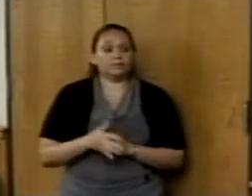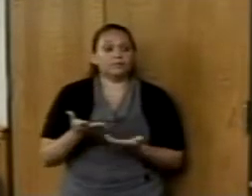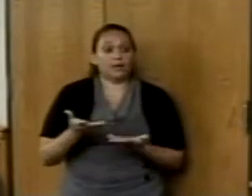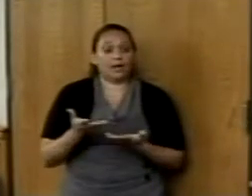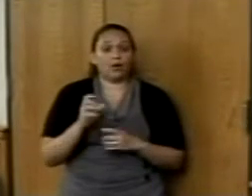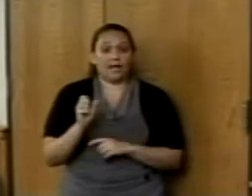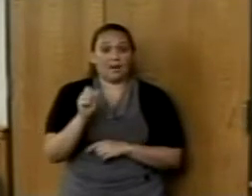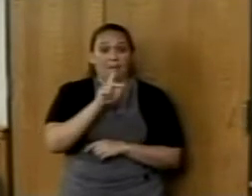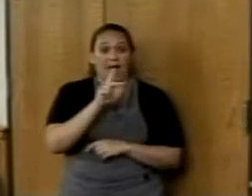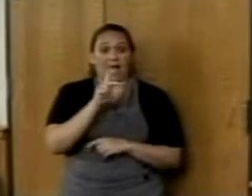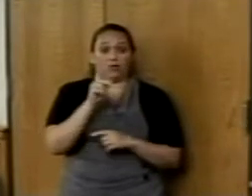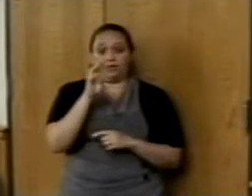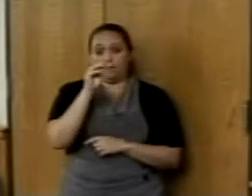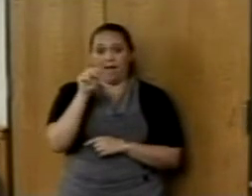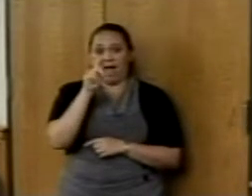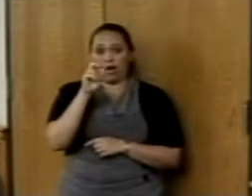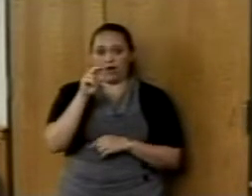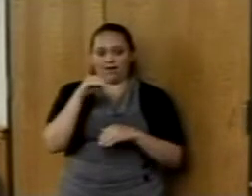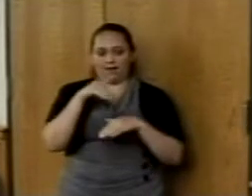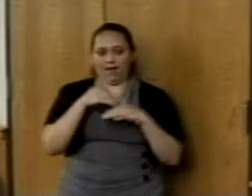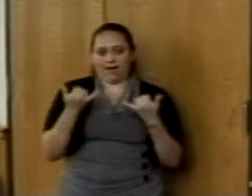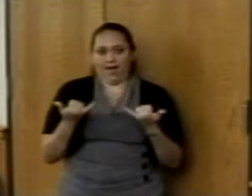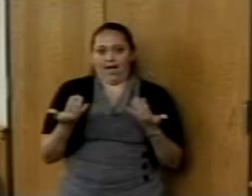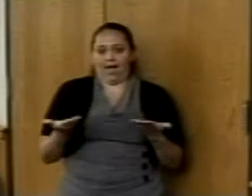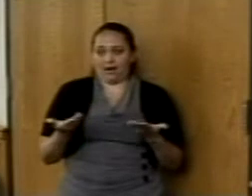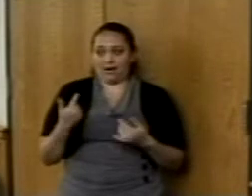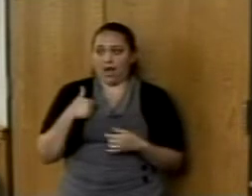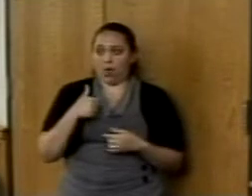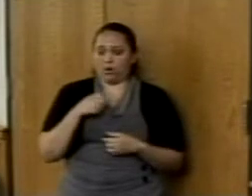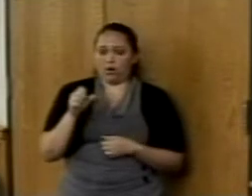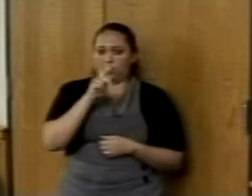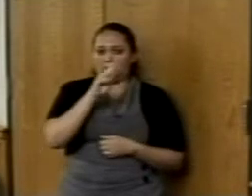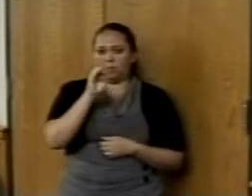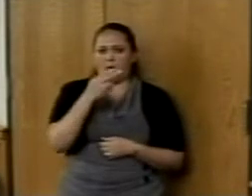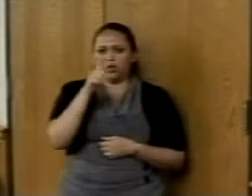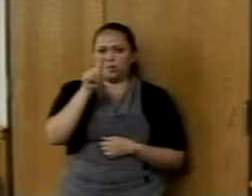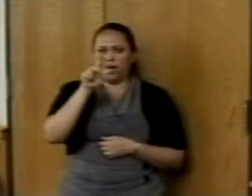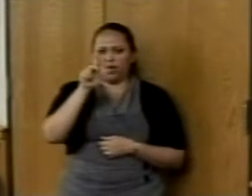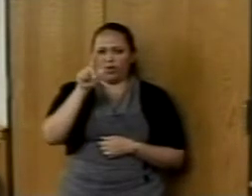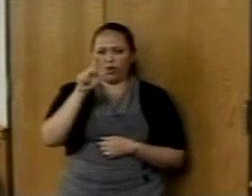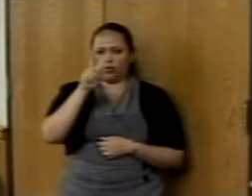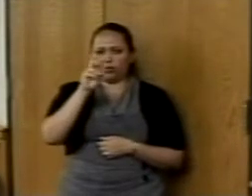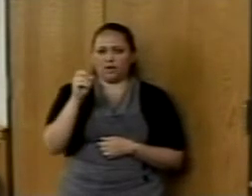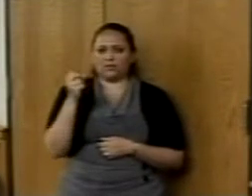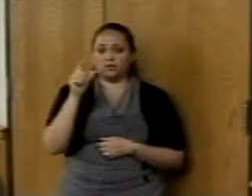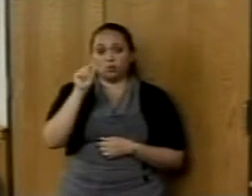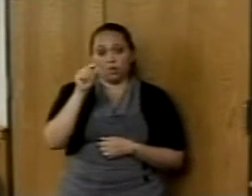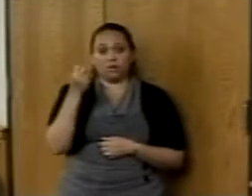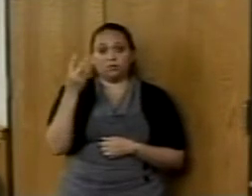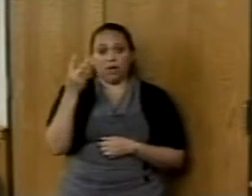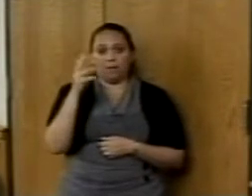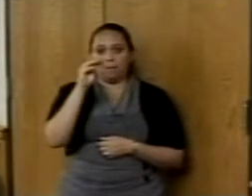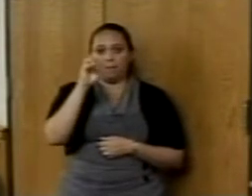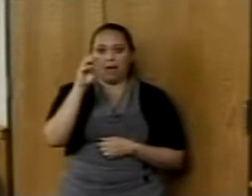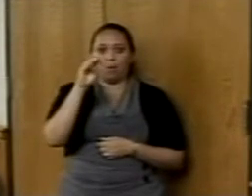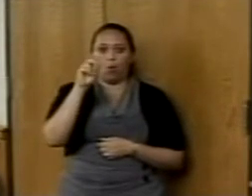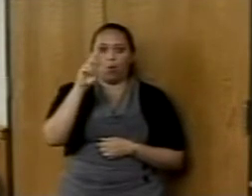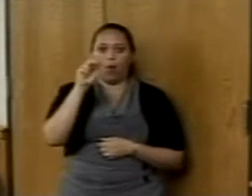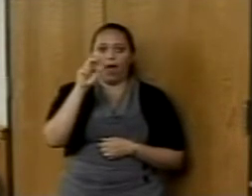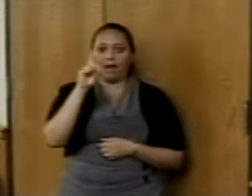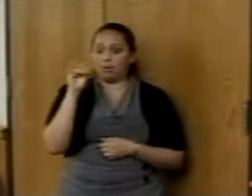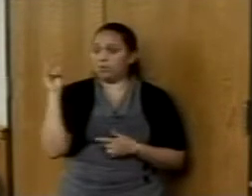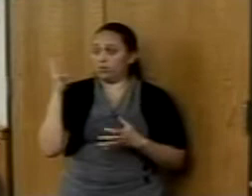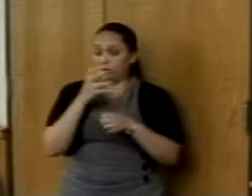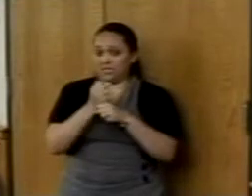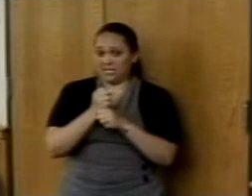Getting back to the matter at hand, I'd like to go back to the March 23, 2012 memorandum, which you have received in your